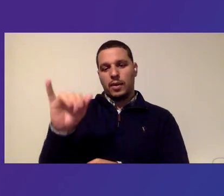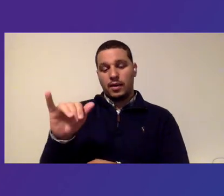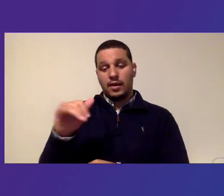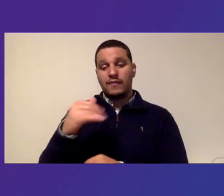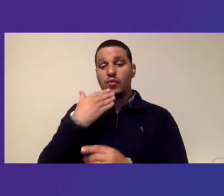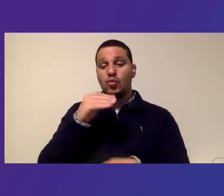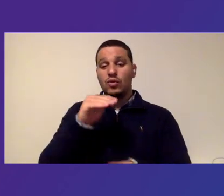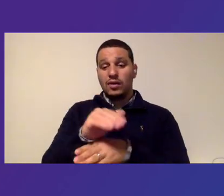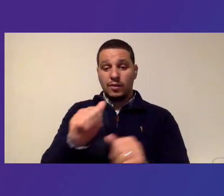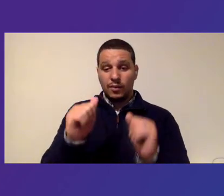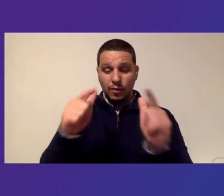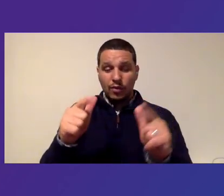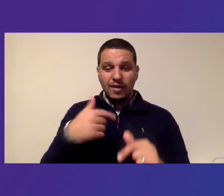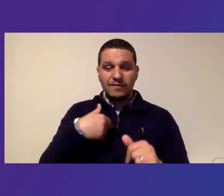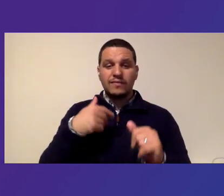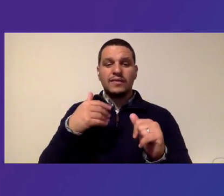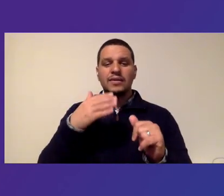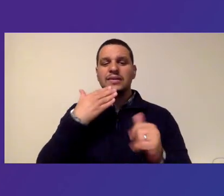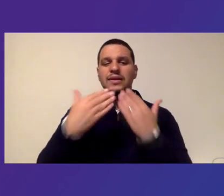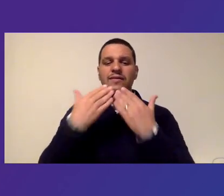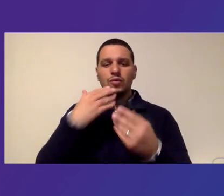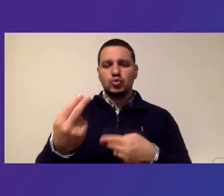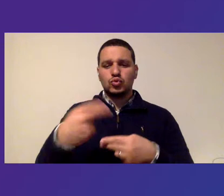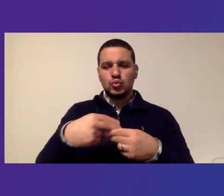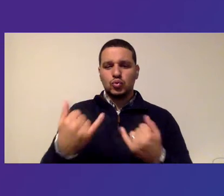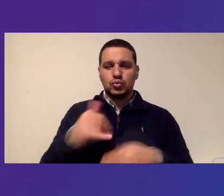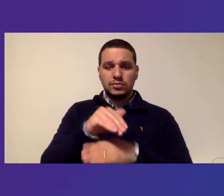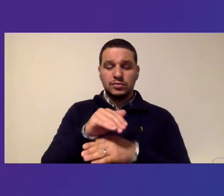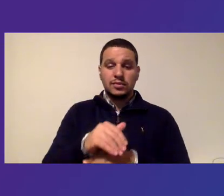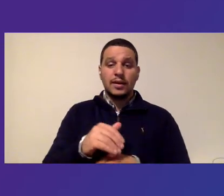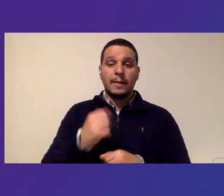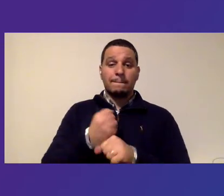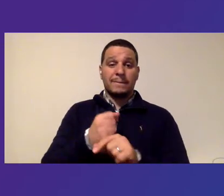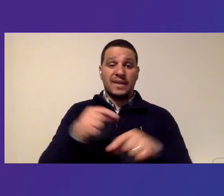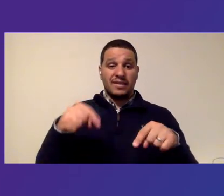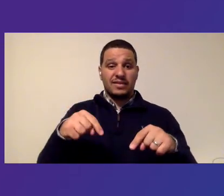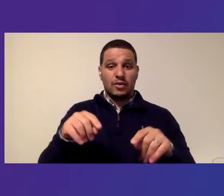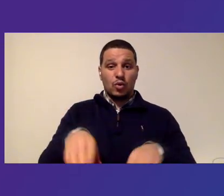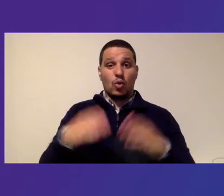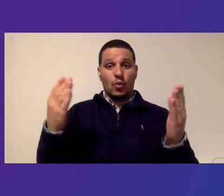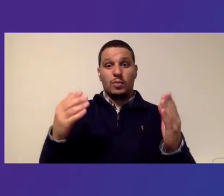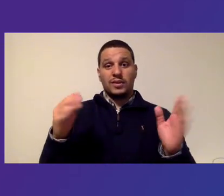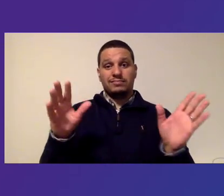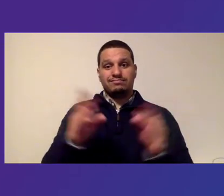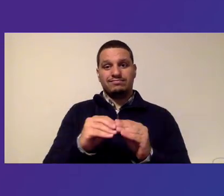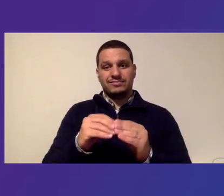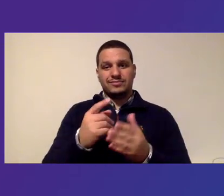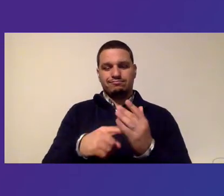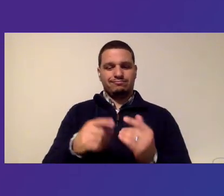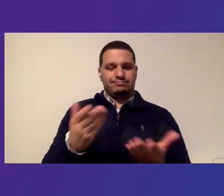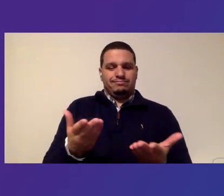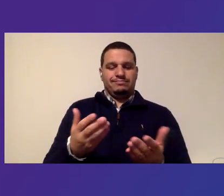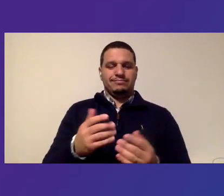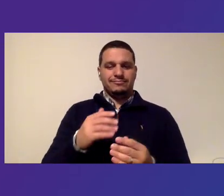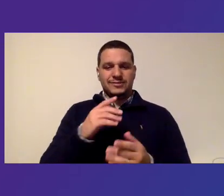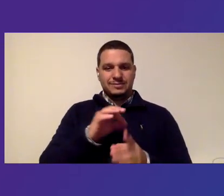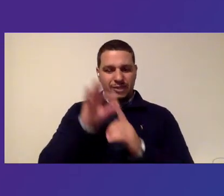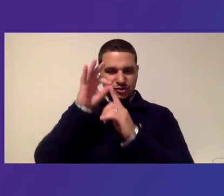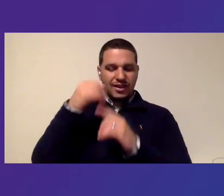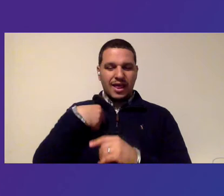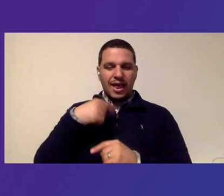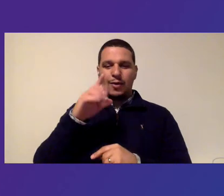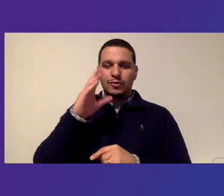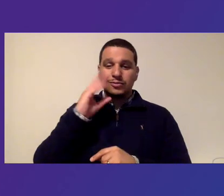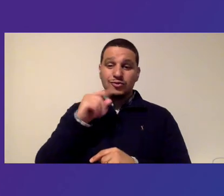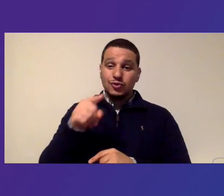night, everyone. Thank you so much for joining us and making the opening of the symposium what it is. I will